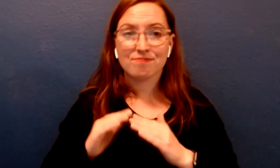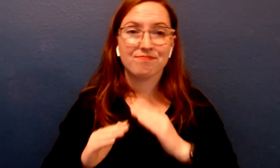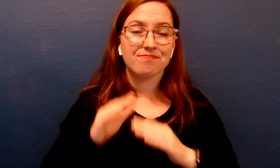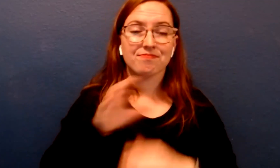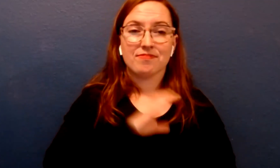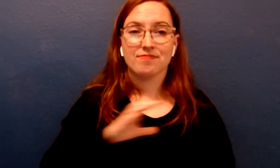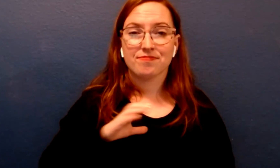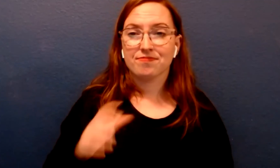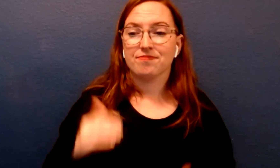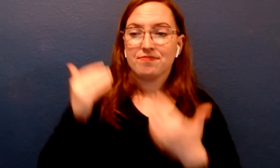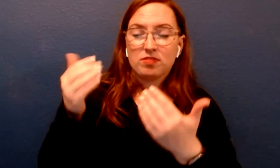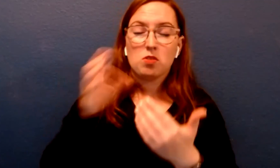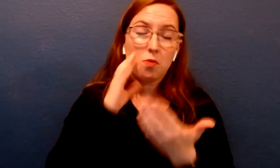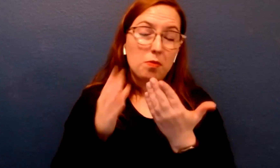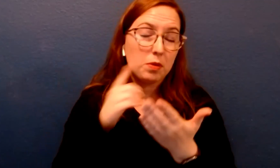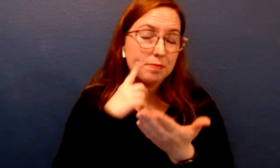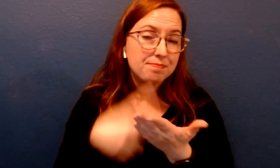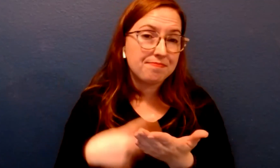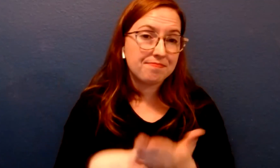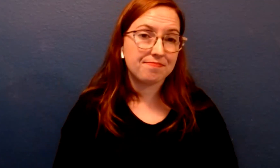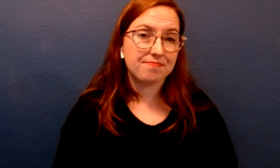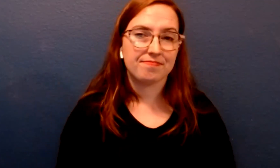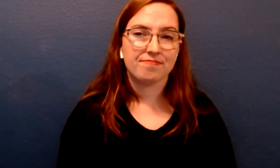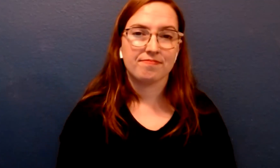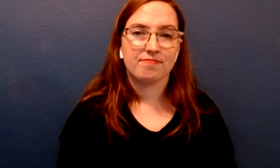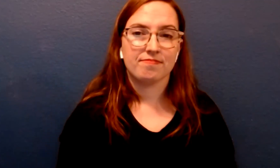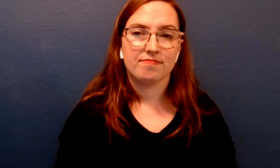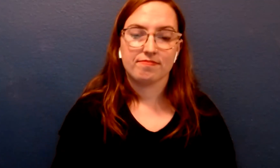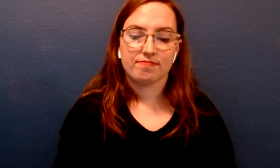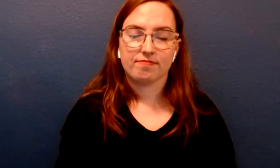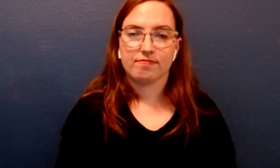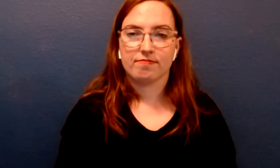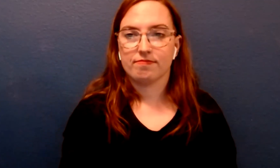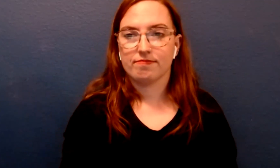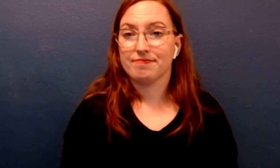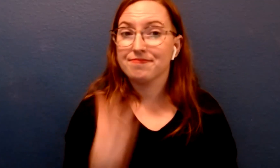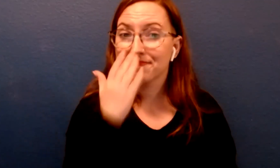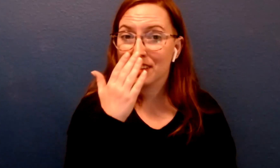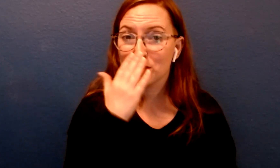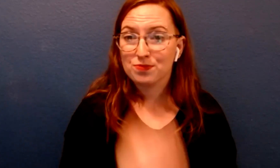Thank you all.